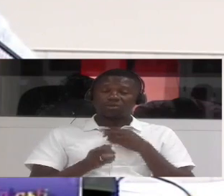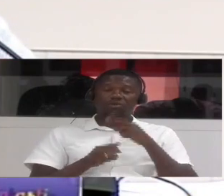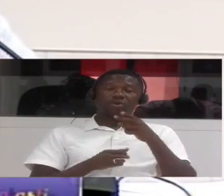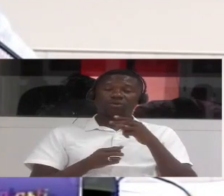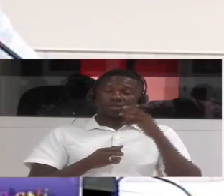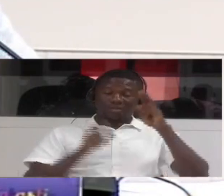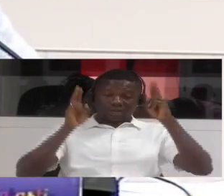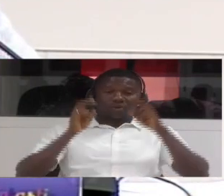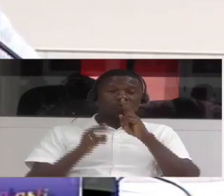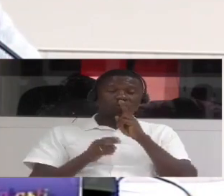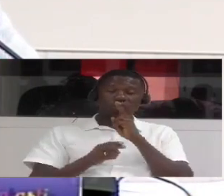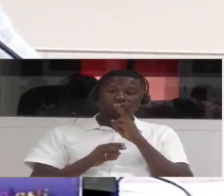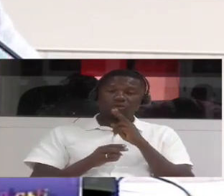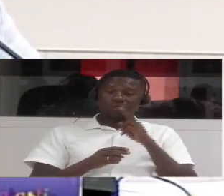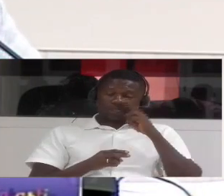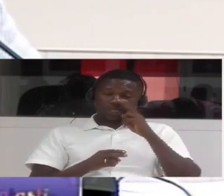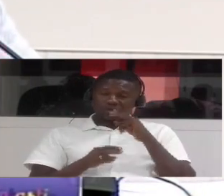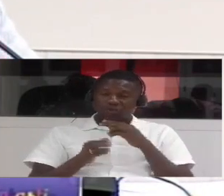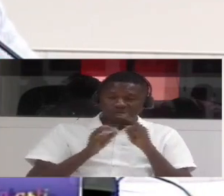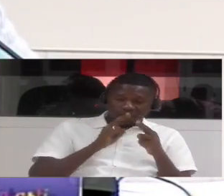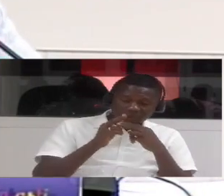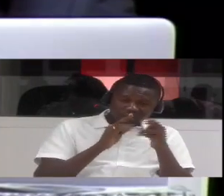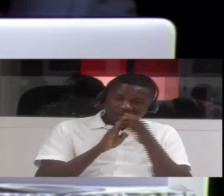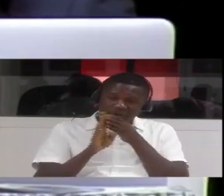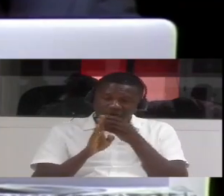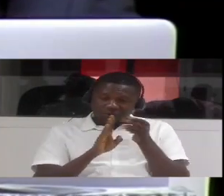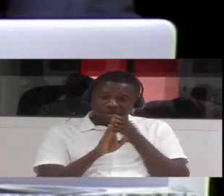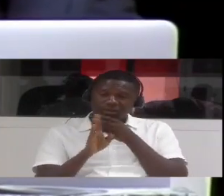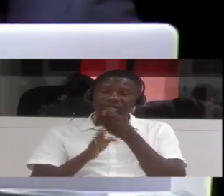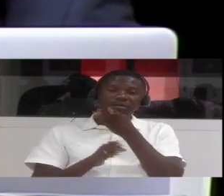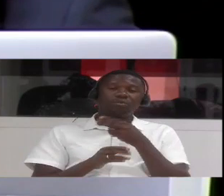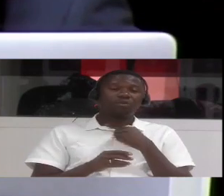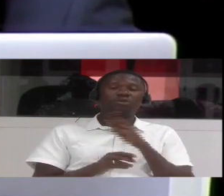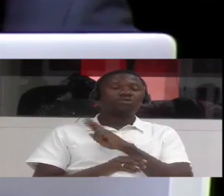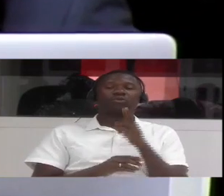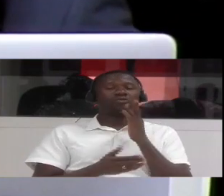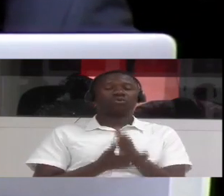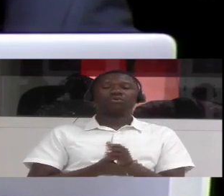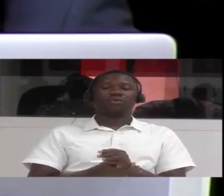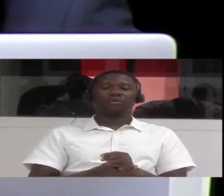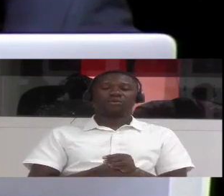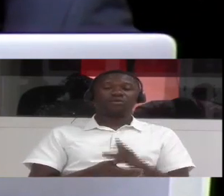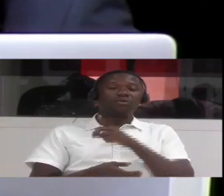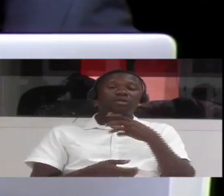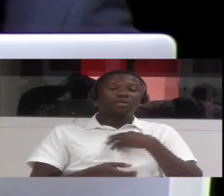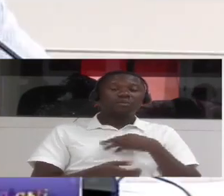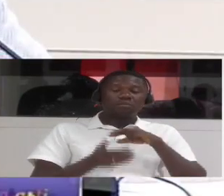wasn't accurate. So they wanted to hijack the glory? Well, yeah. And give it to JAMMEH? And give it to JAMMEH,